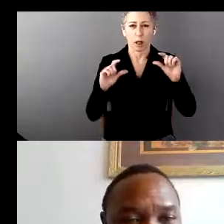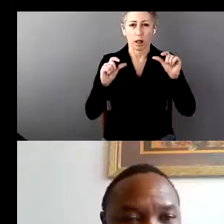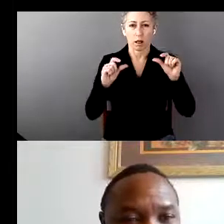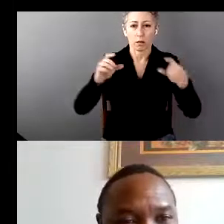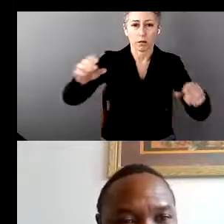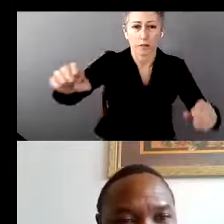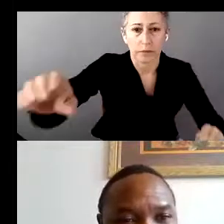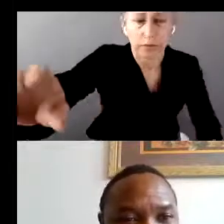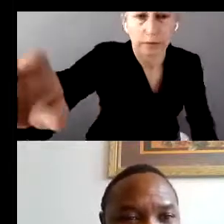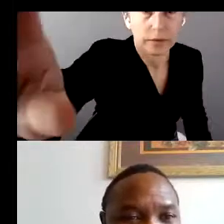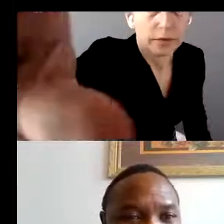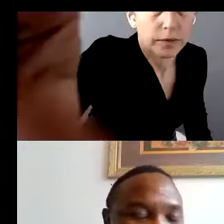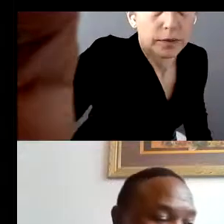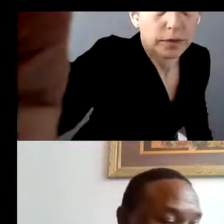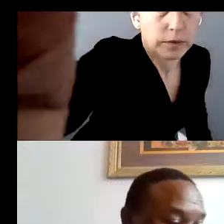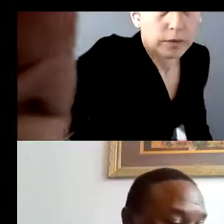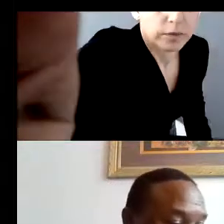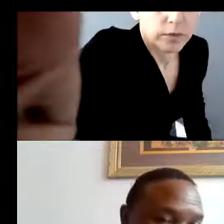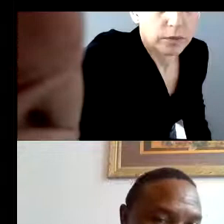of provide some framework on how